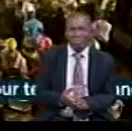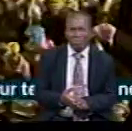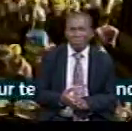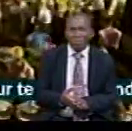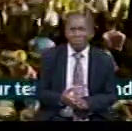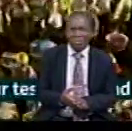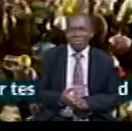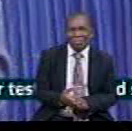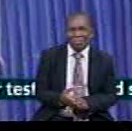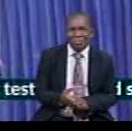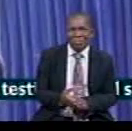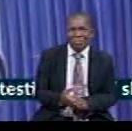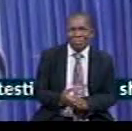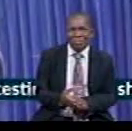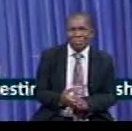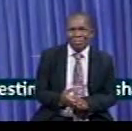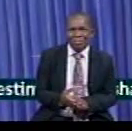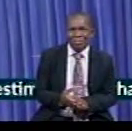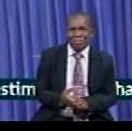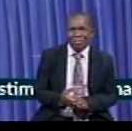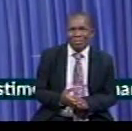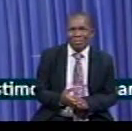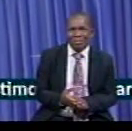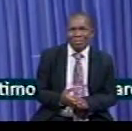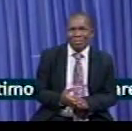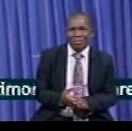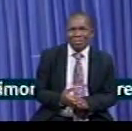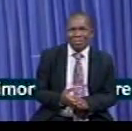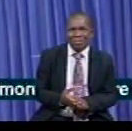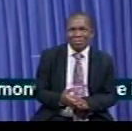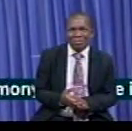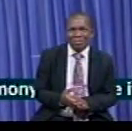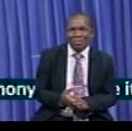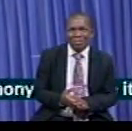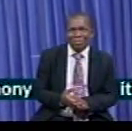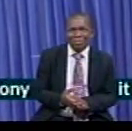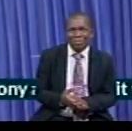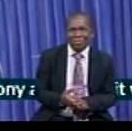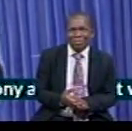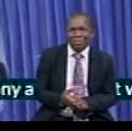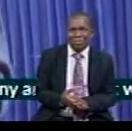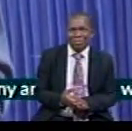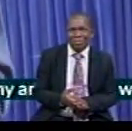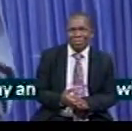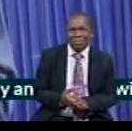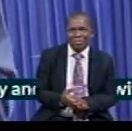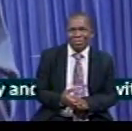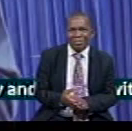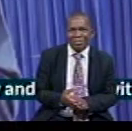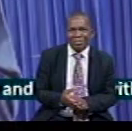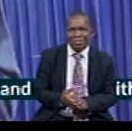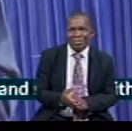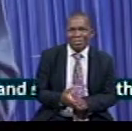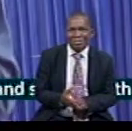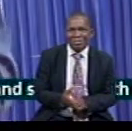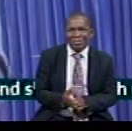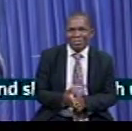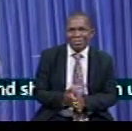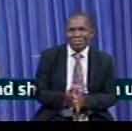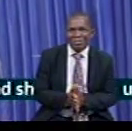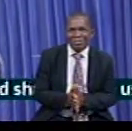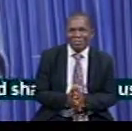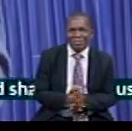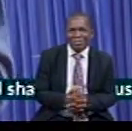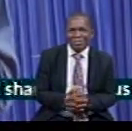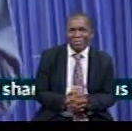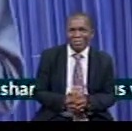America, ya yen yin and yen, and radi any more yam, and sanima obia, where yes, we didn't more.